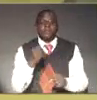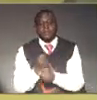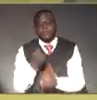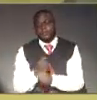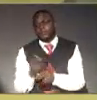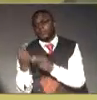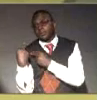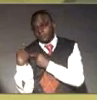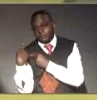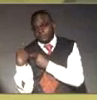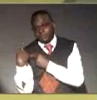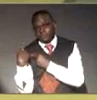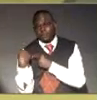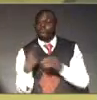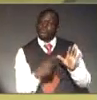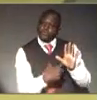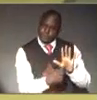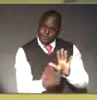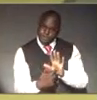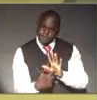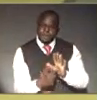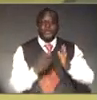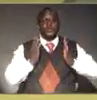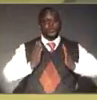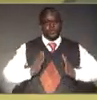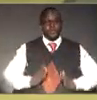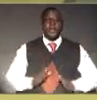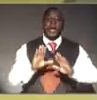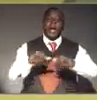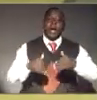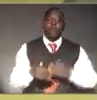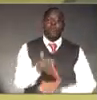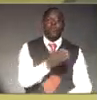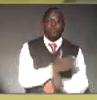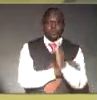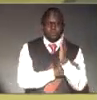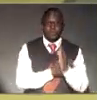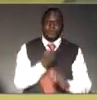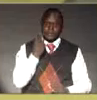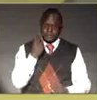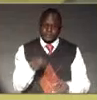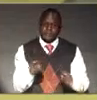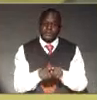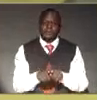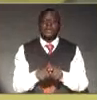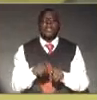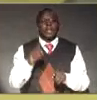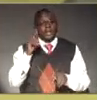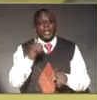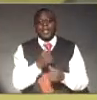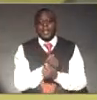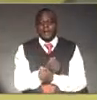earth, which was to show humanity how God really looks and thinks like about